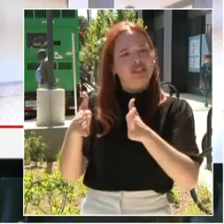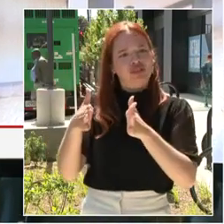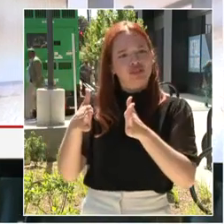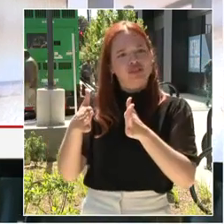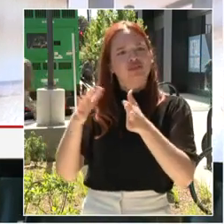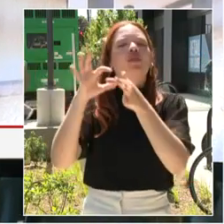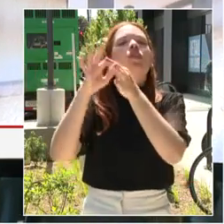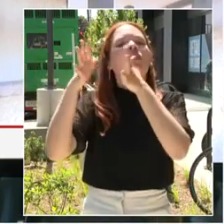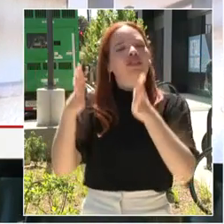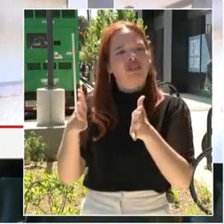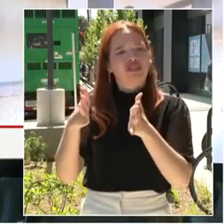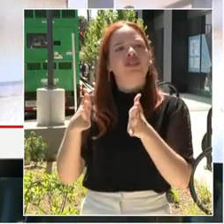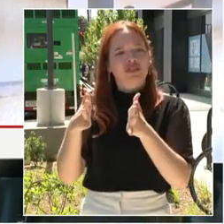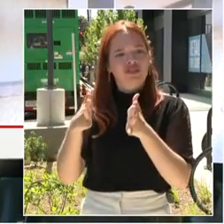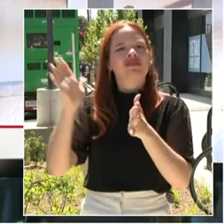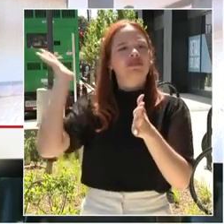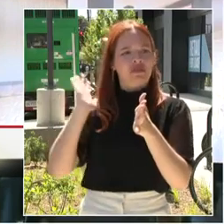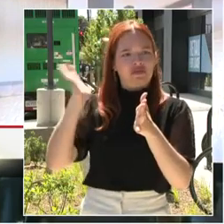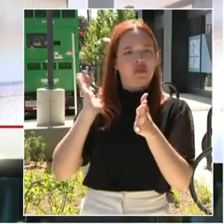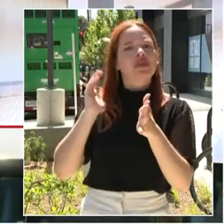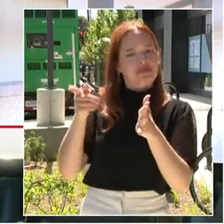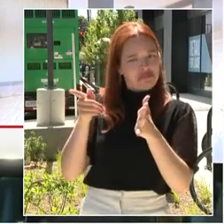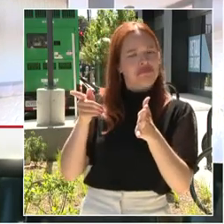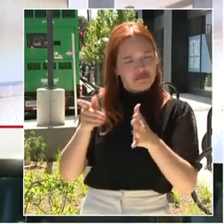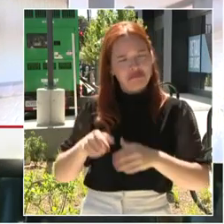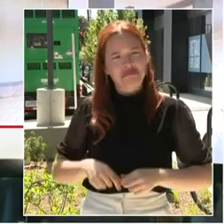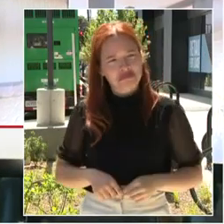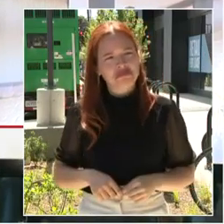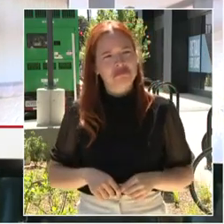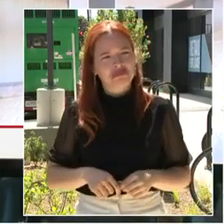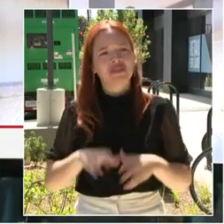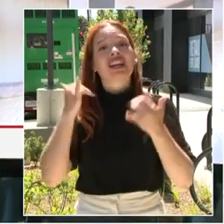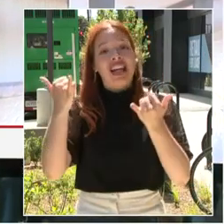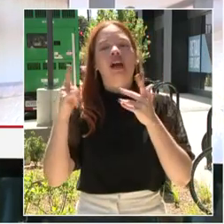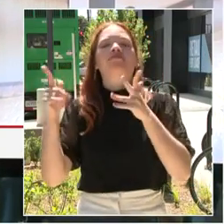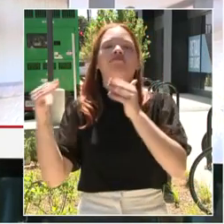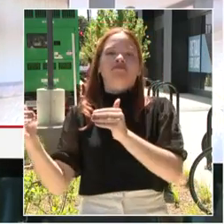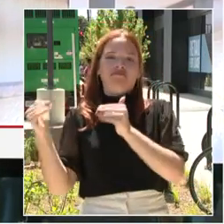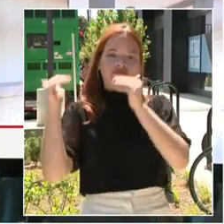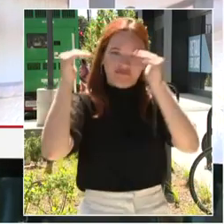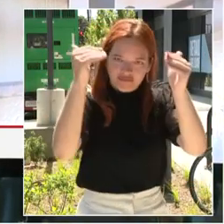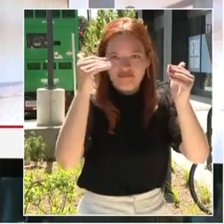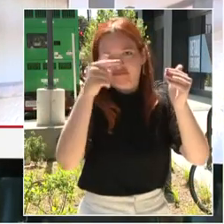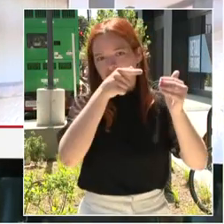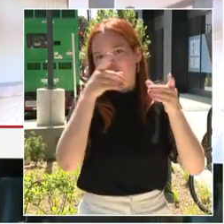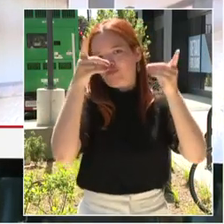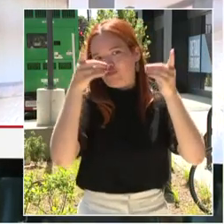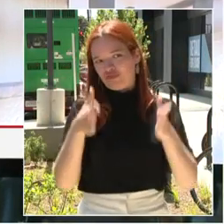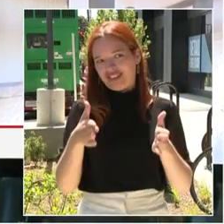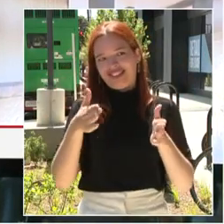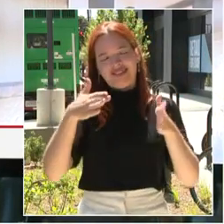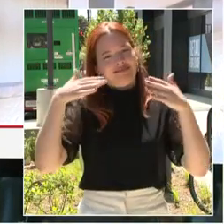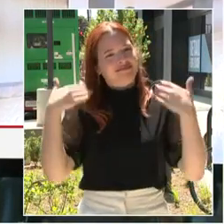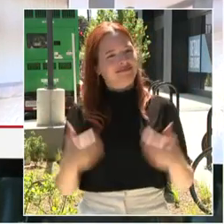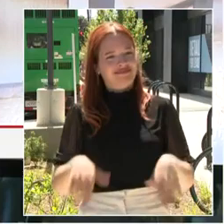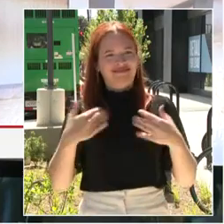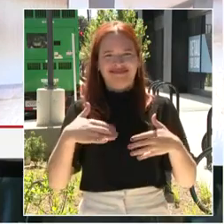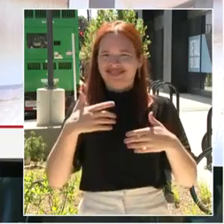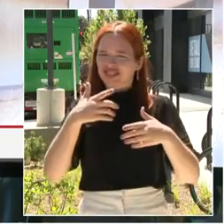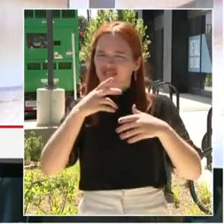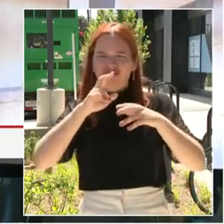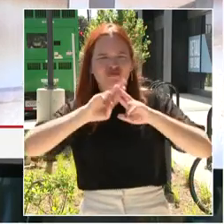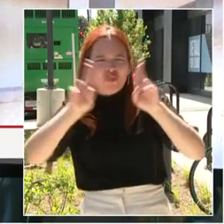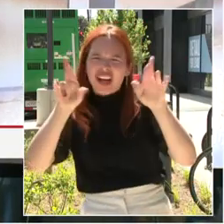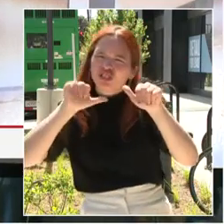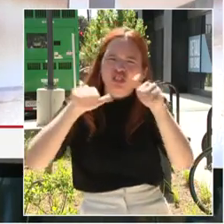of Staff at the Department of Housing and Community Development, and he is always up for a challenge. And I am